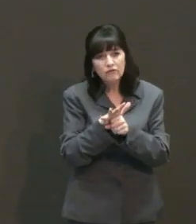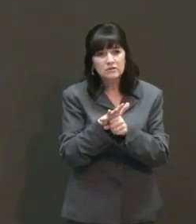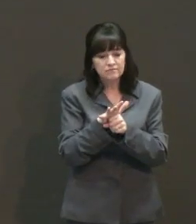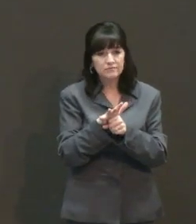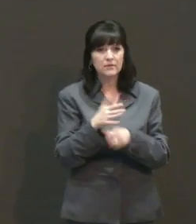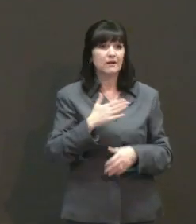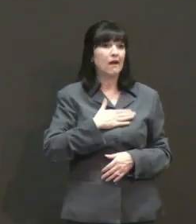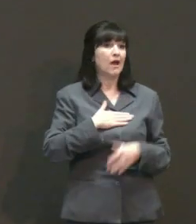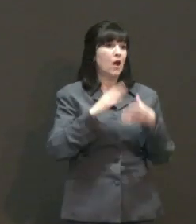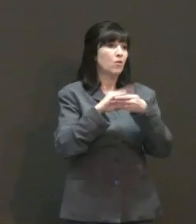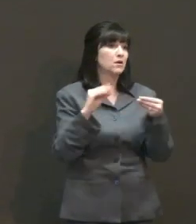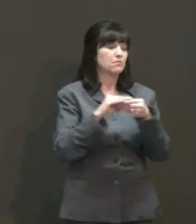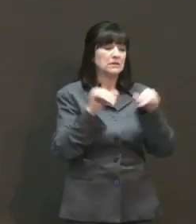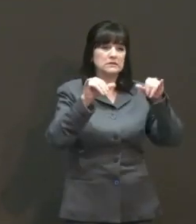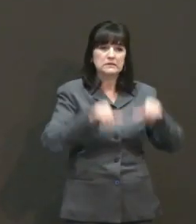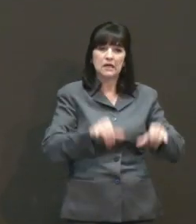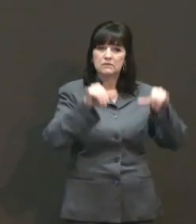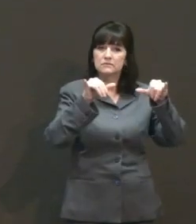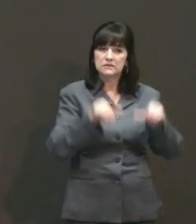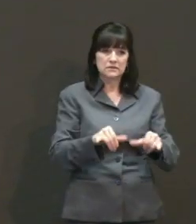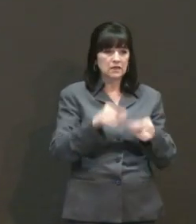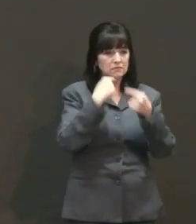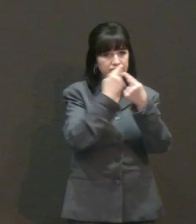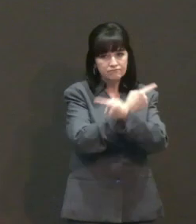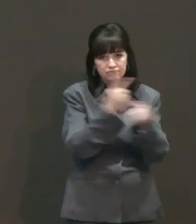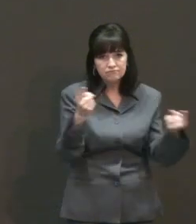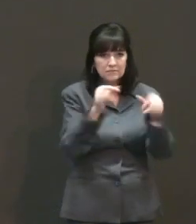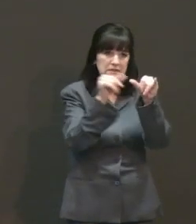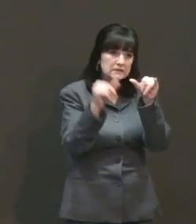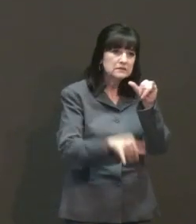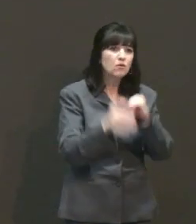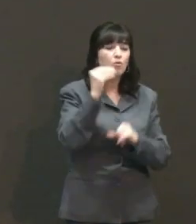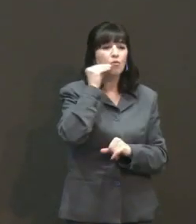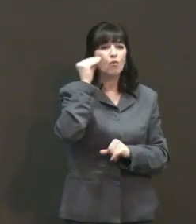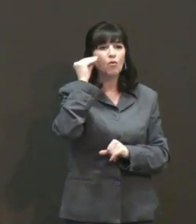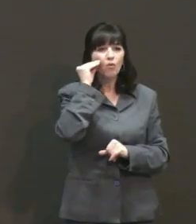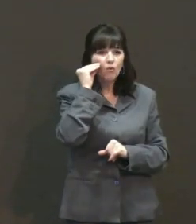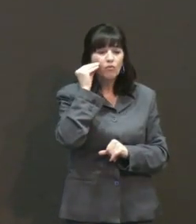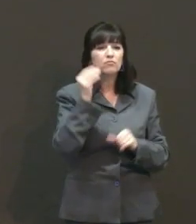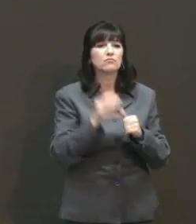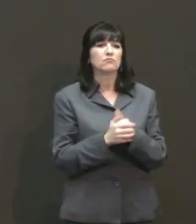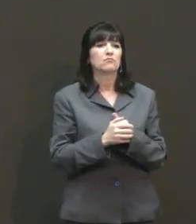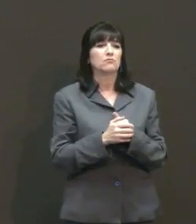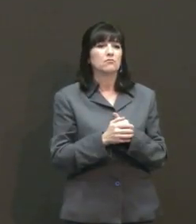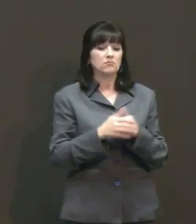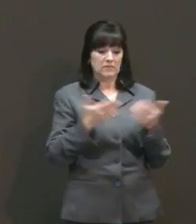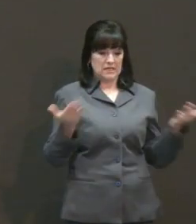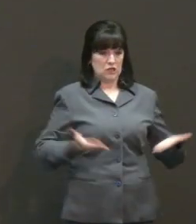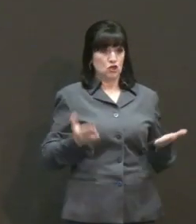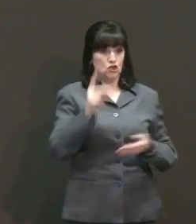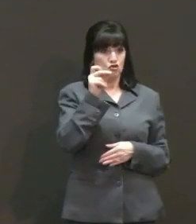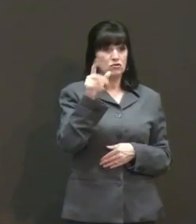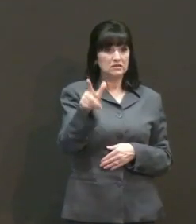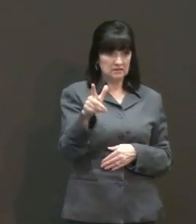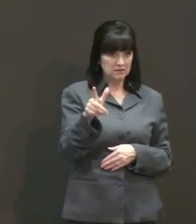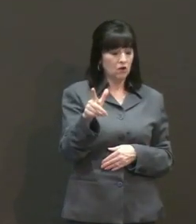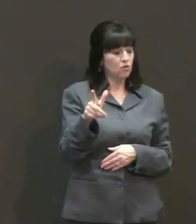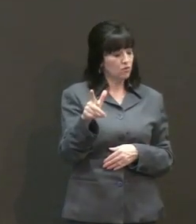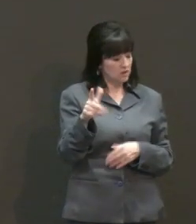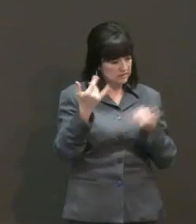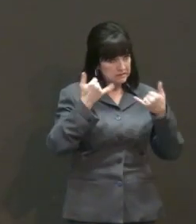now, which is stay at home. We have a stay-at-home order in effect. This is a religious